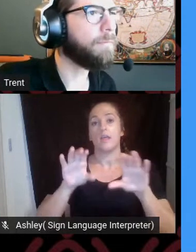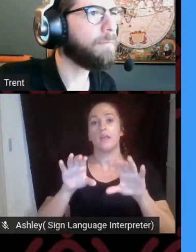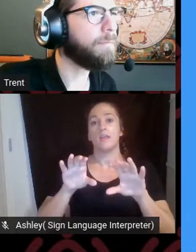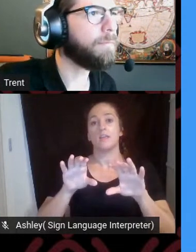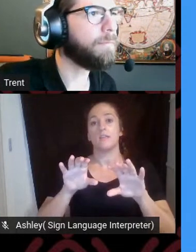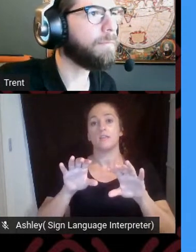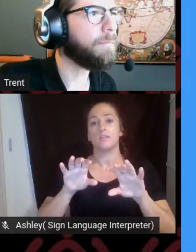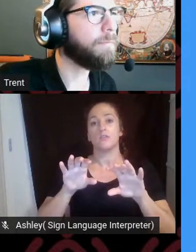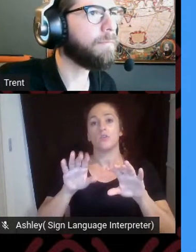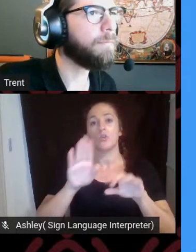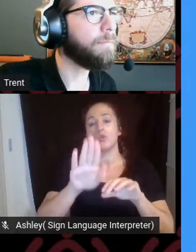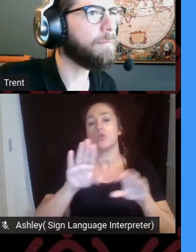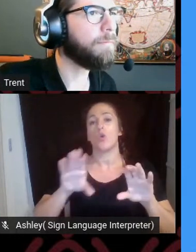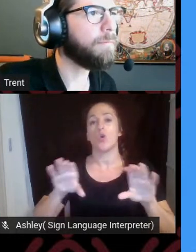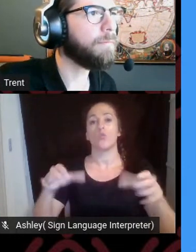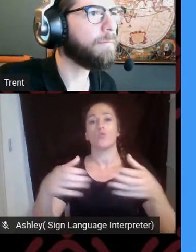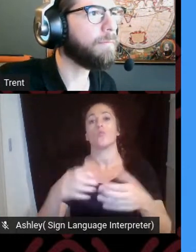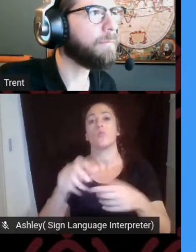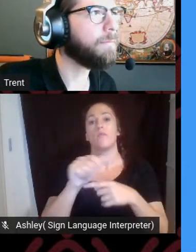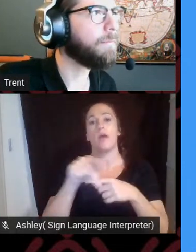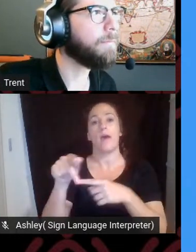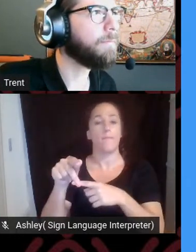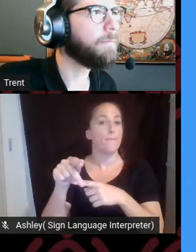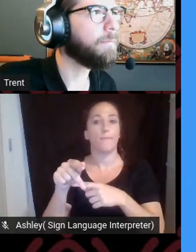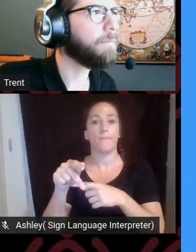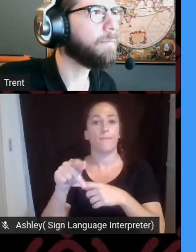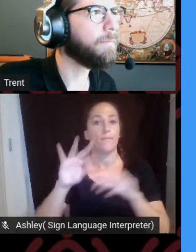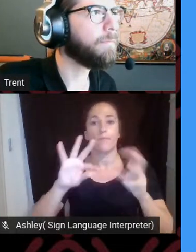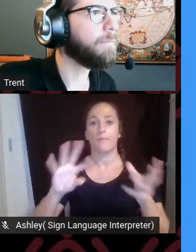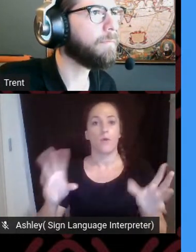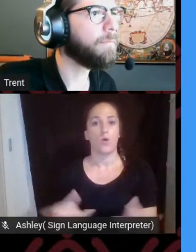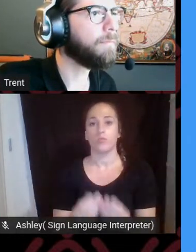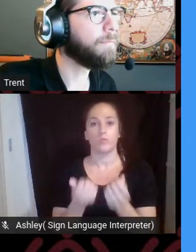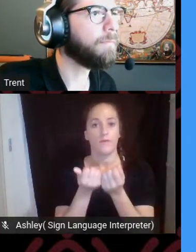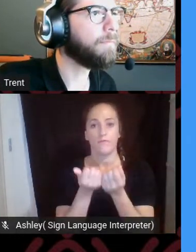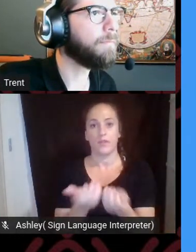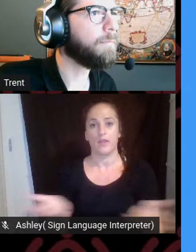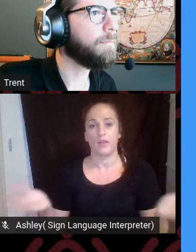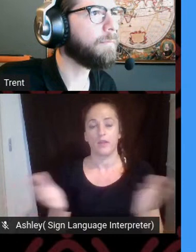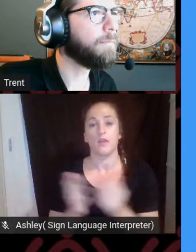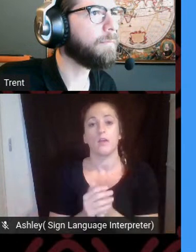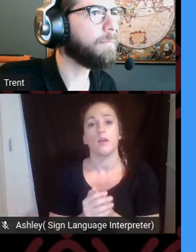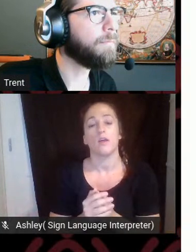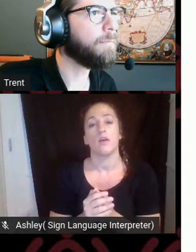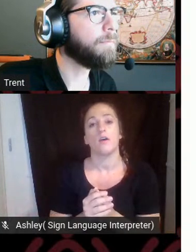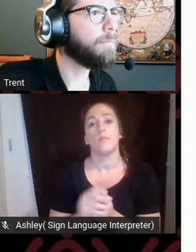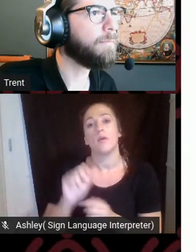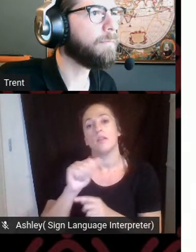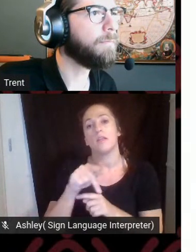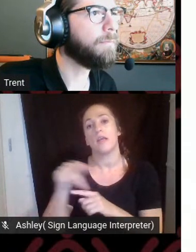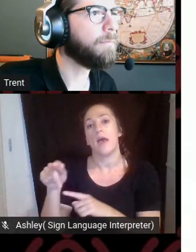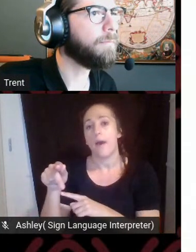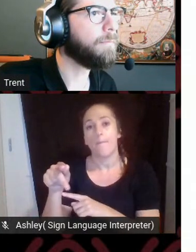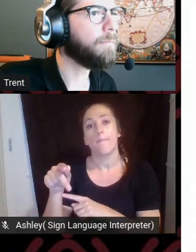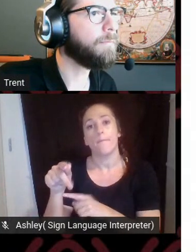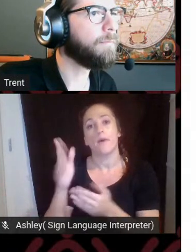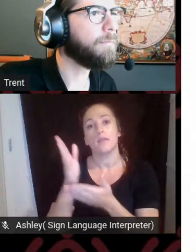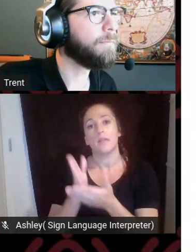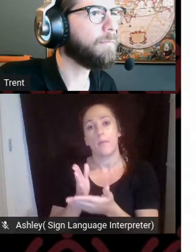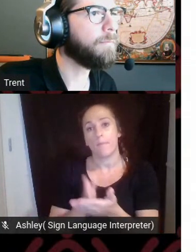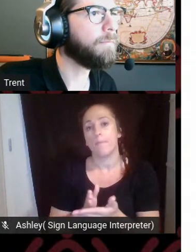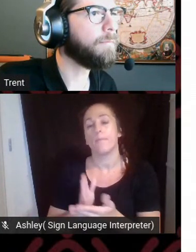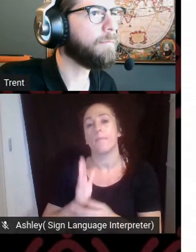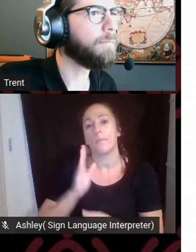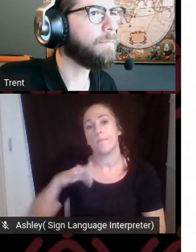your applications. They're going to be stored in your Drive, but we're going to talk about how some of these applications are going to be